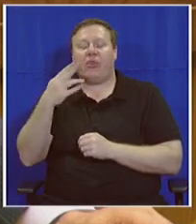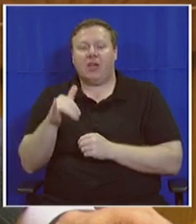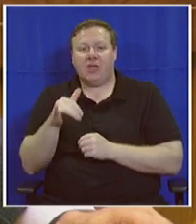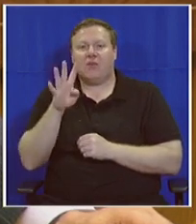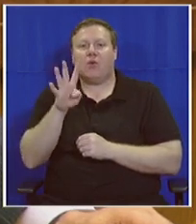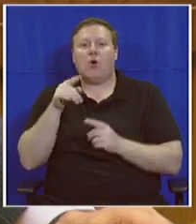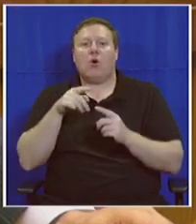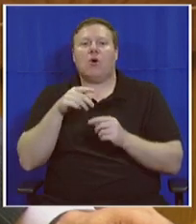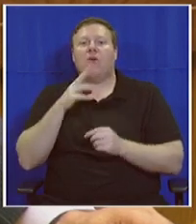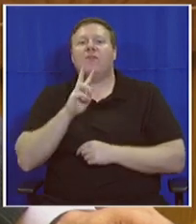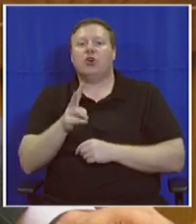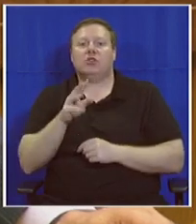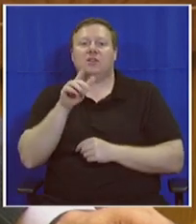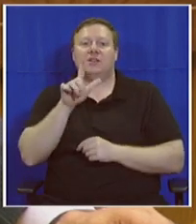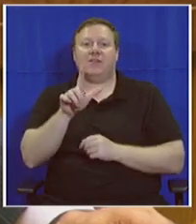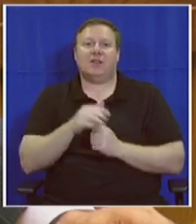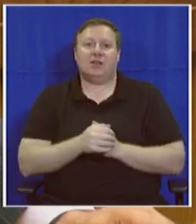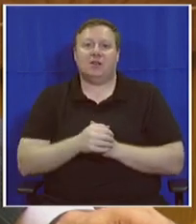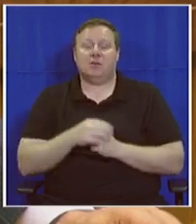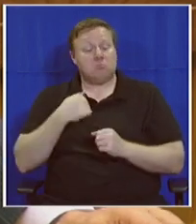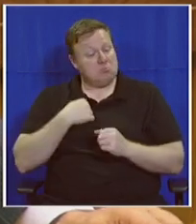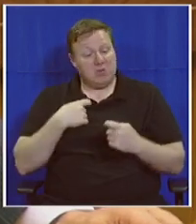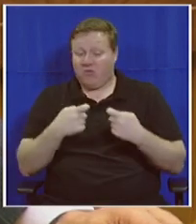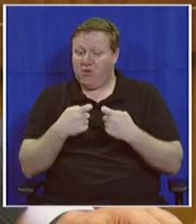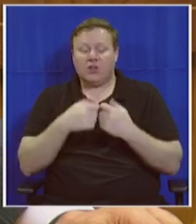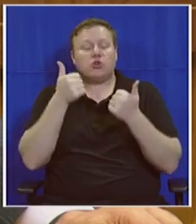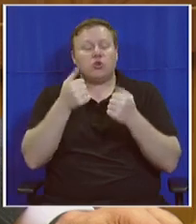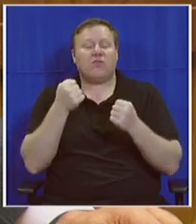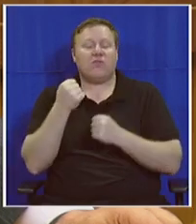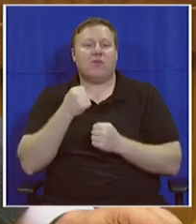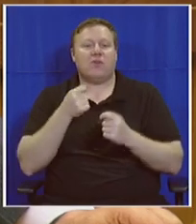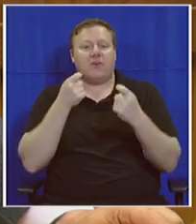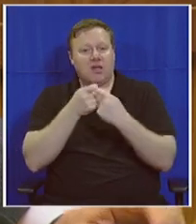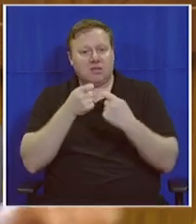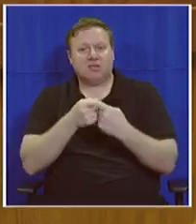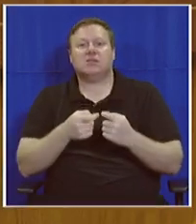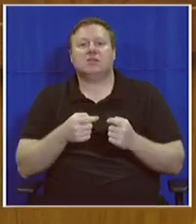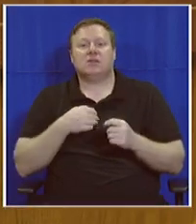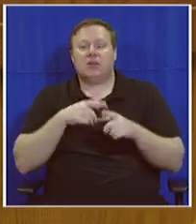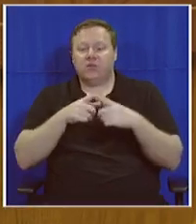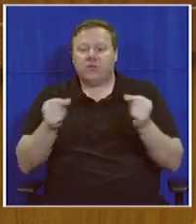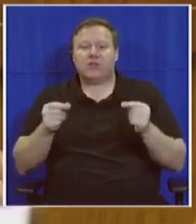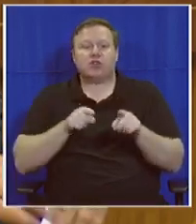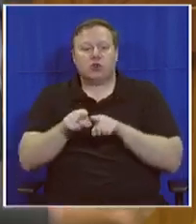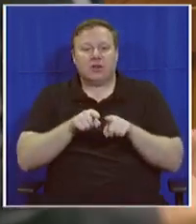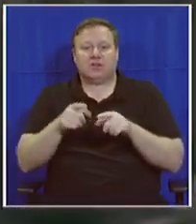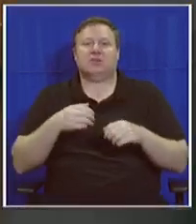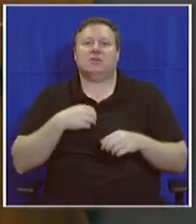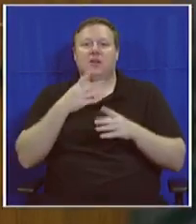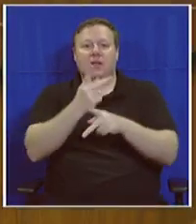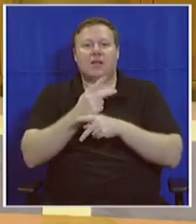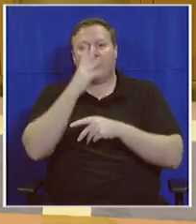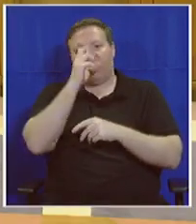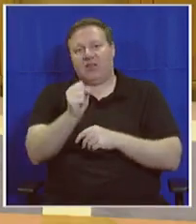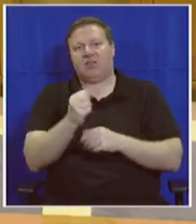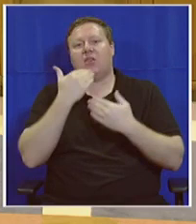says, "I have fought a good fight. I have finished the race. I have kept the faith." Our condolences.